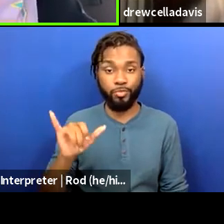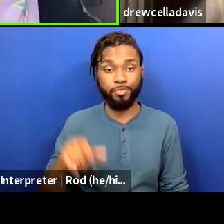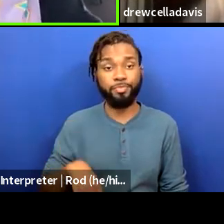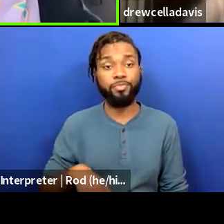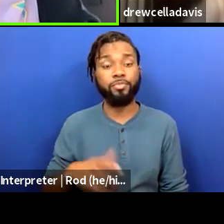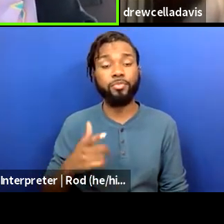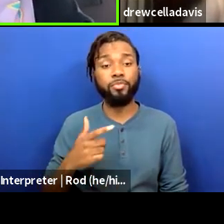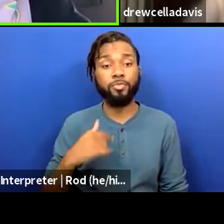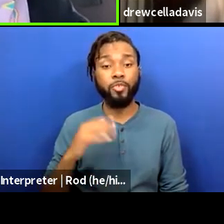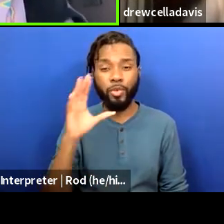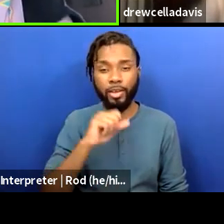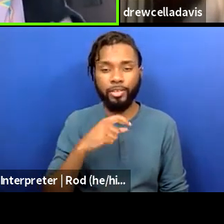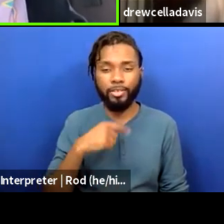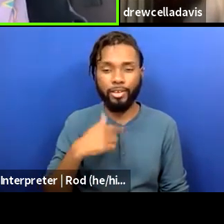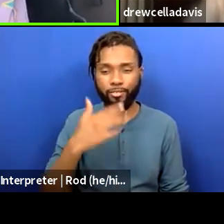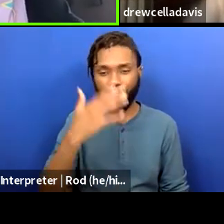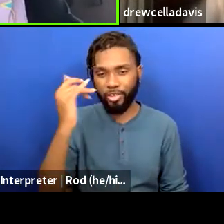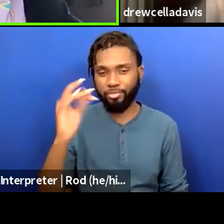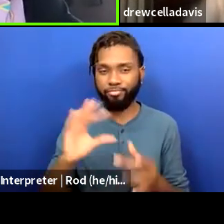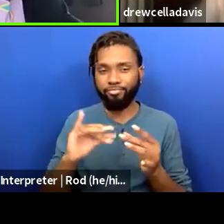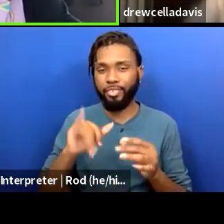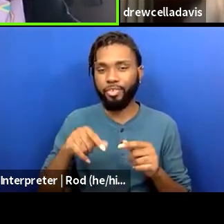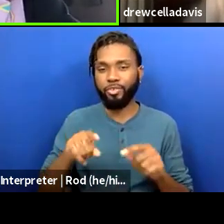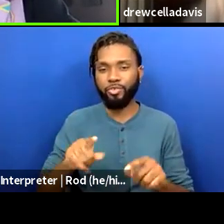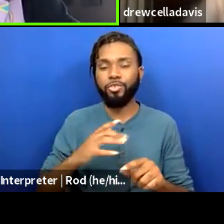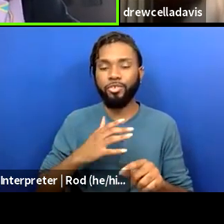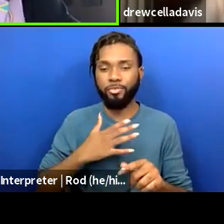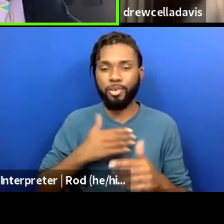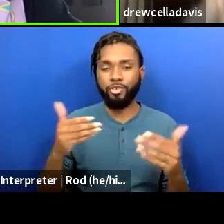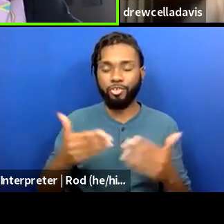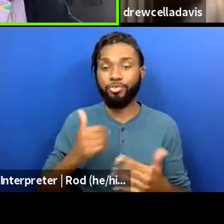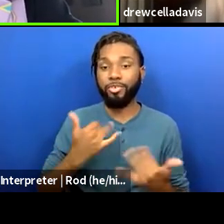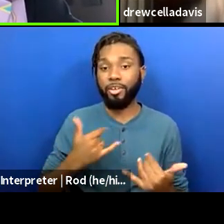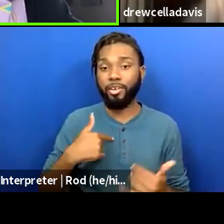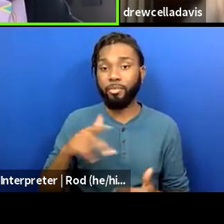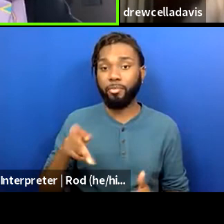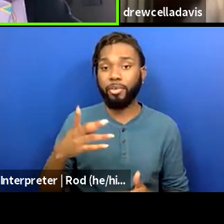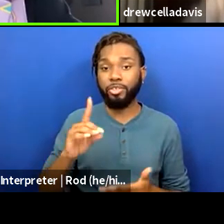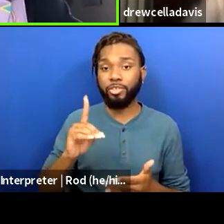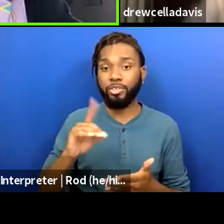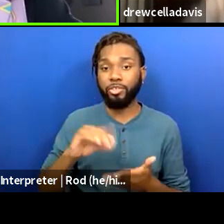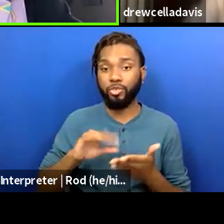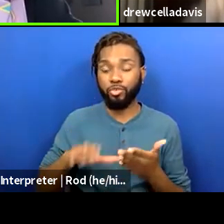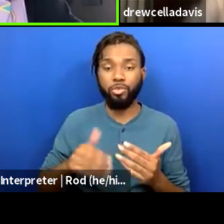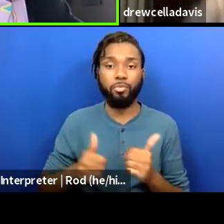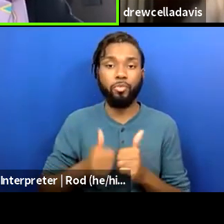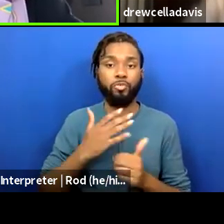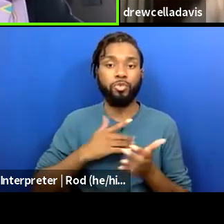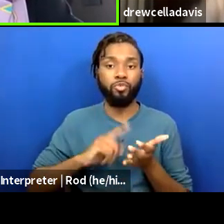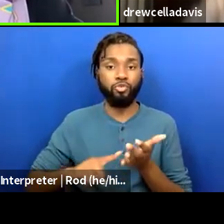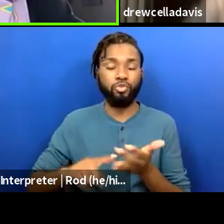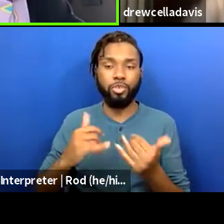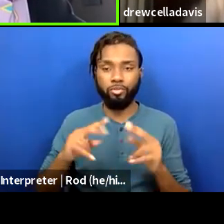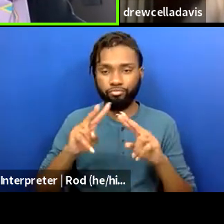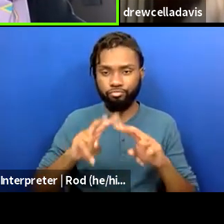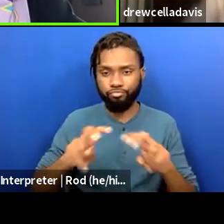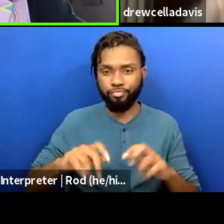I didn't say this in my introduction, but I'm a doctoral student right now, and a lot of my research is looking at the intersection